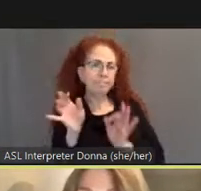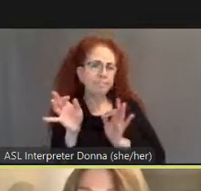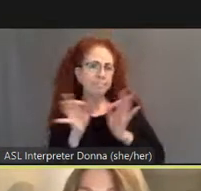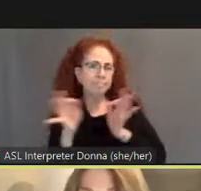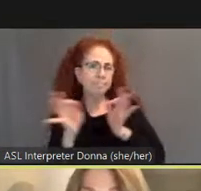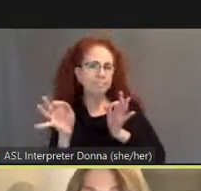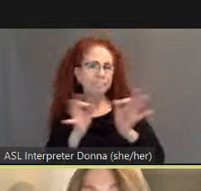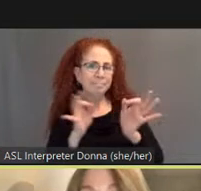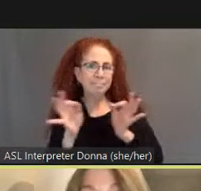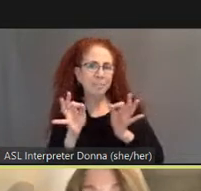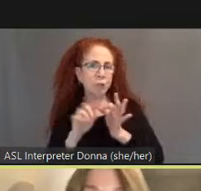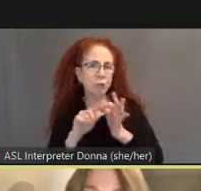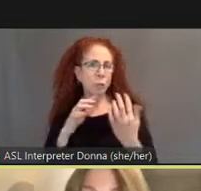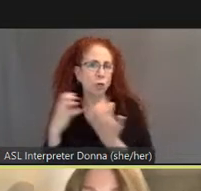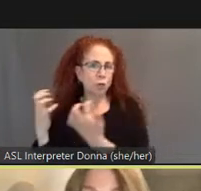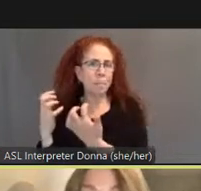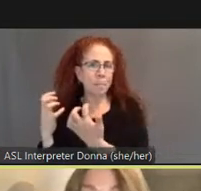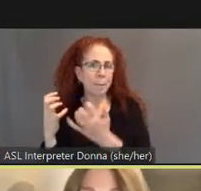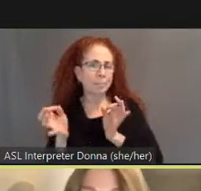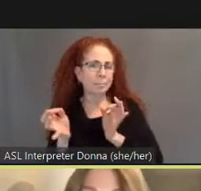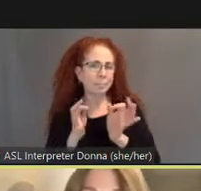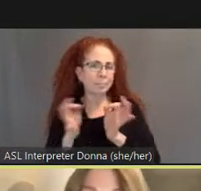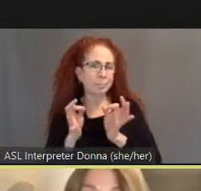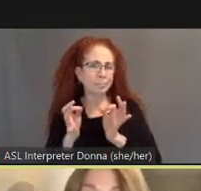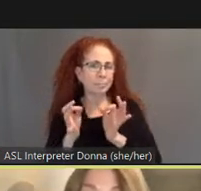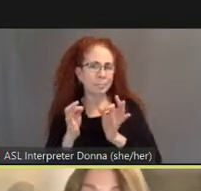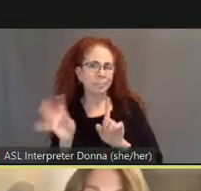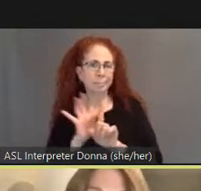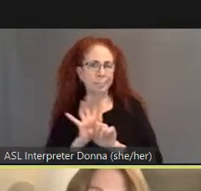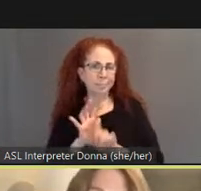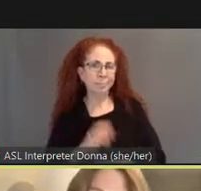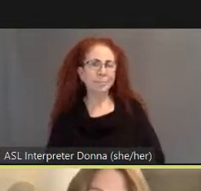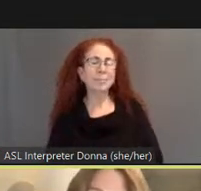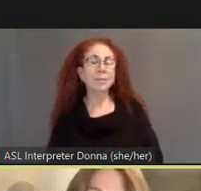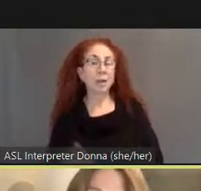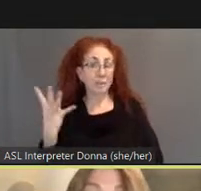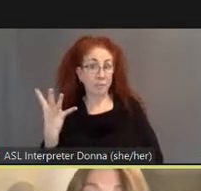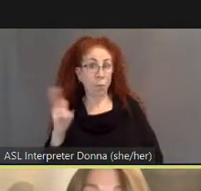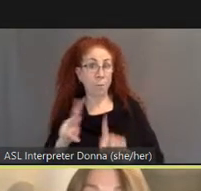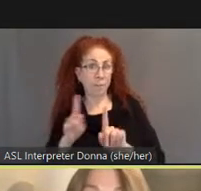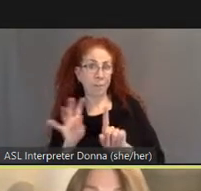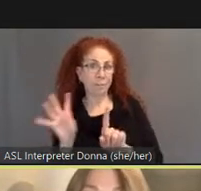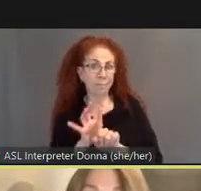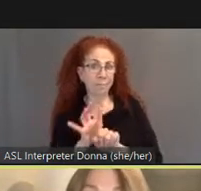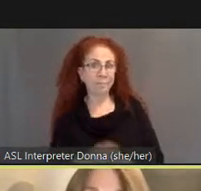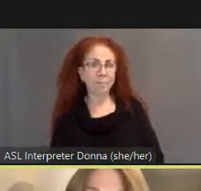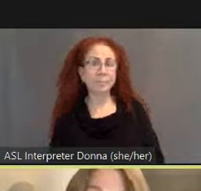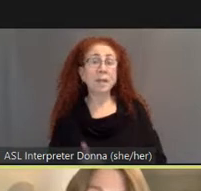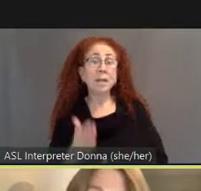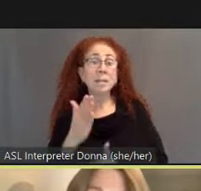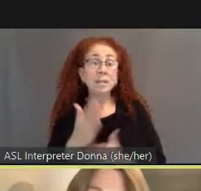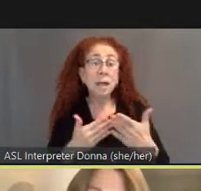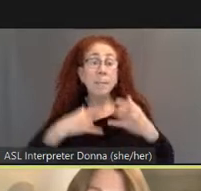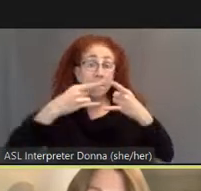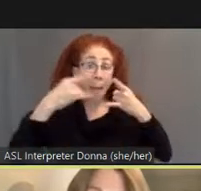group that's around me of 4 patrons. Some of them are wearing